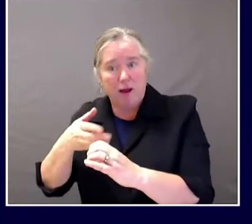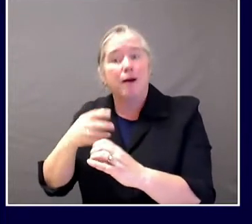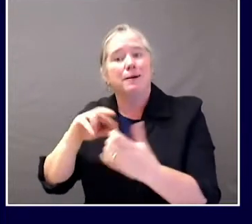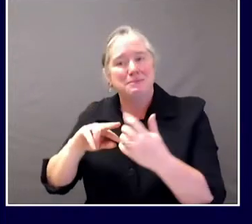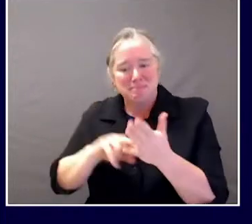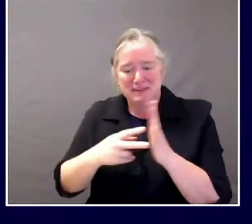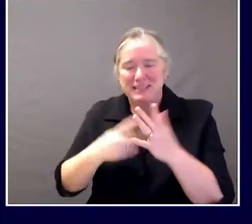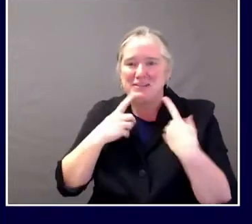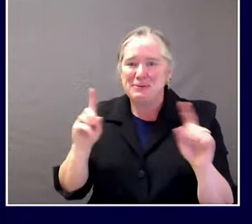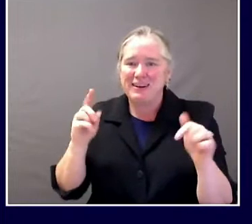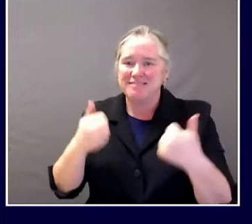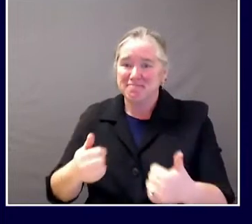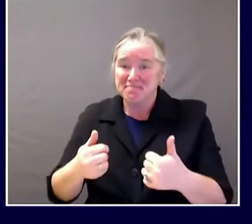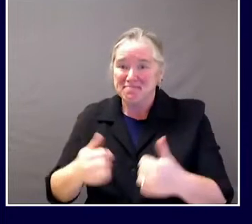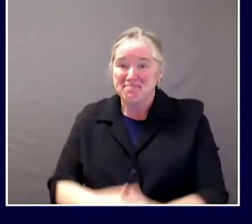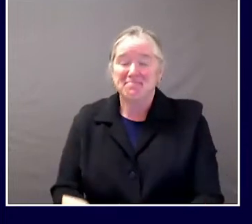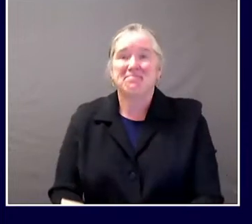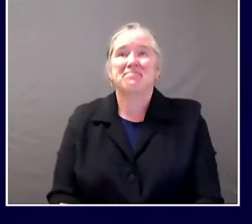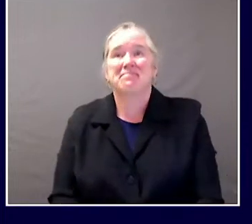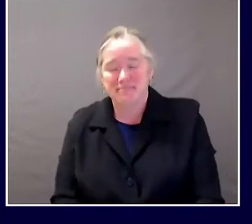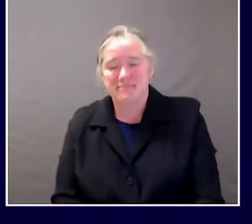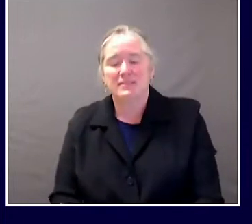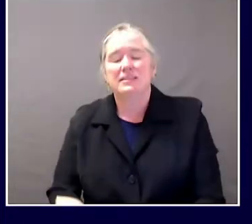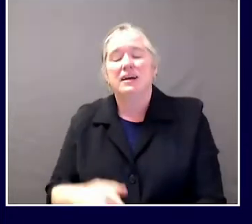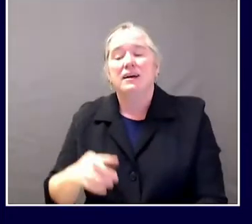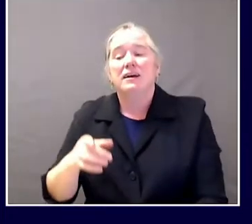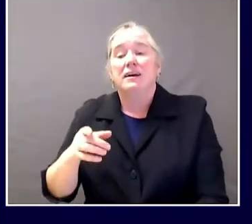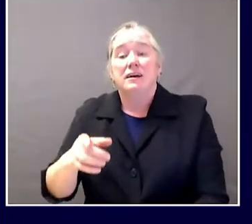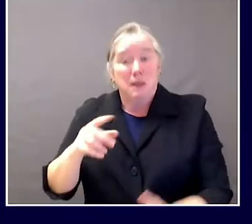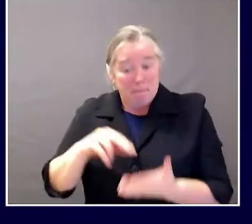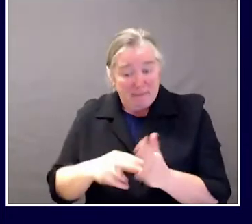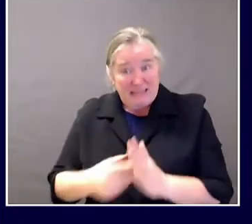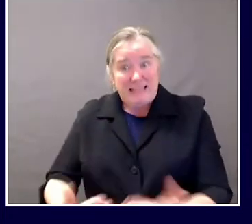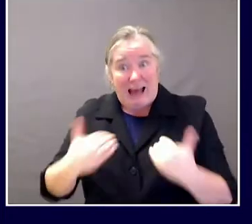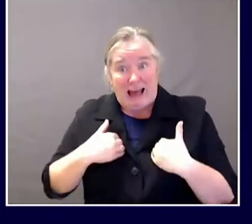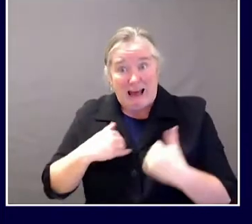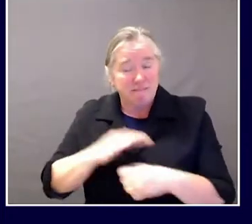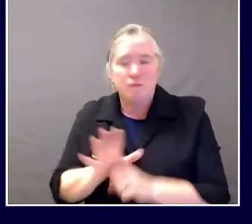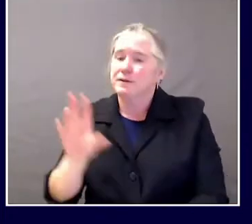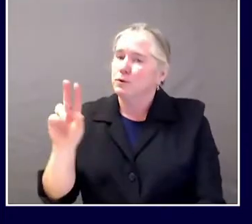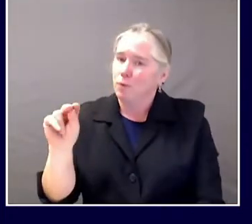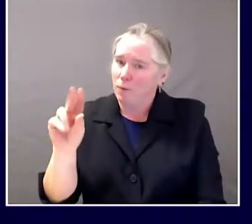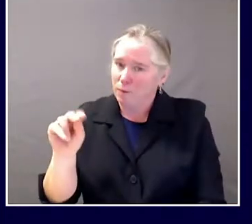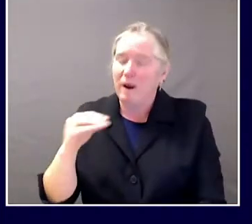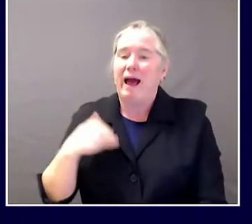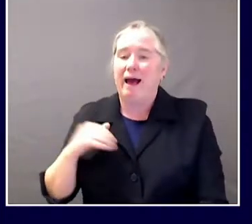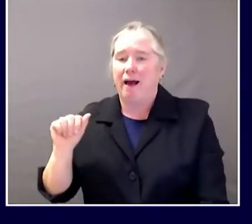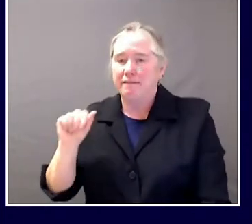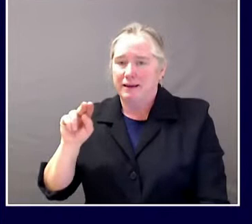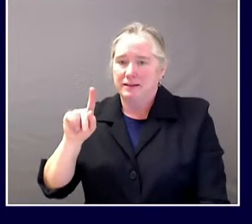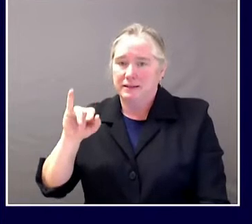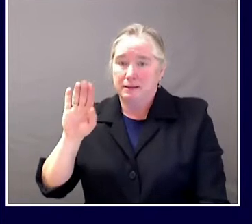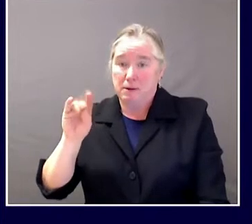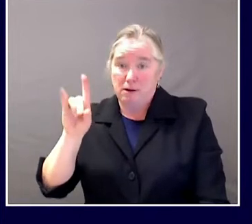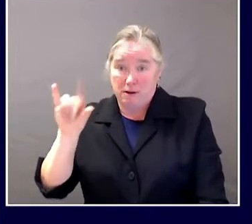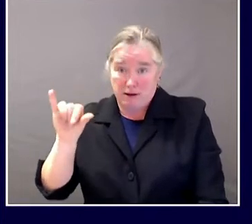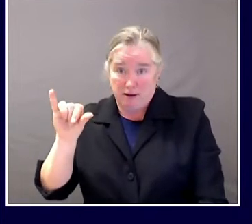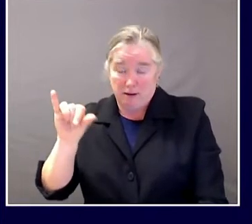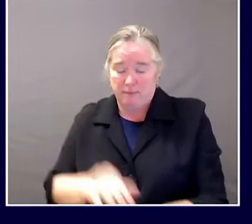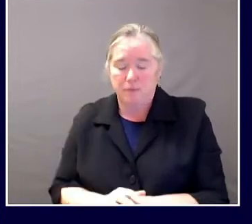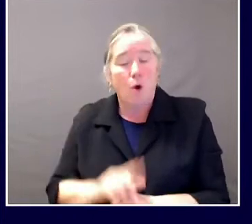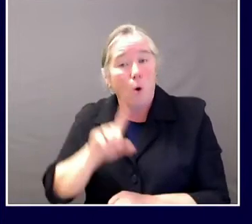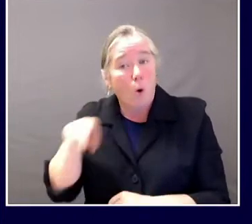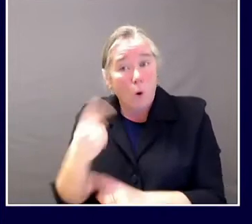only test that can tell you whether you have an active case of infectious COVID-19 is a